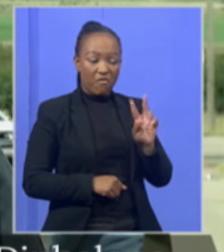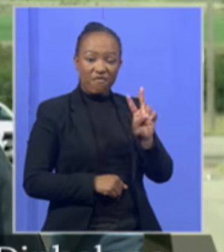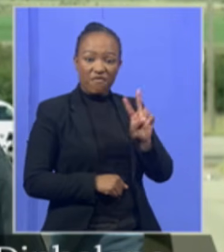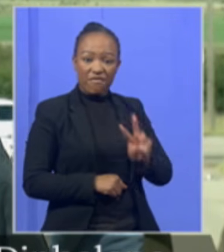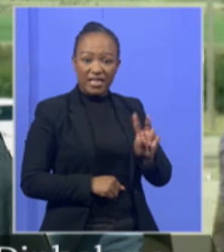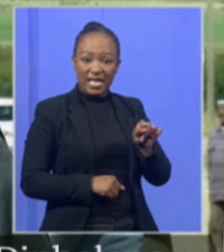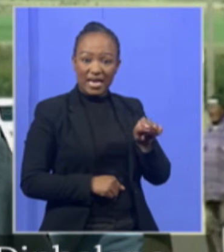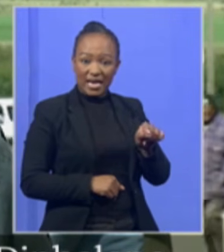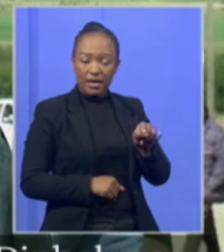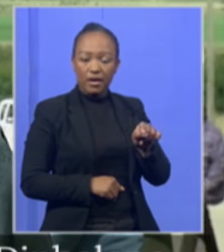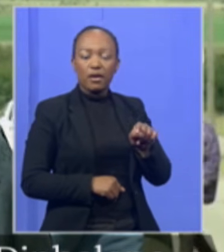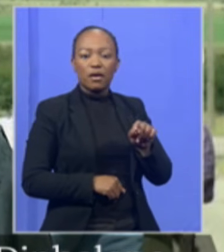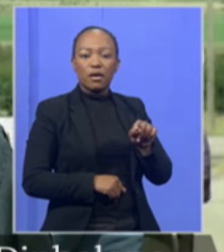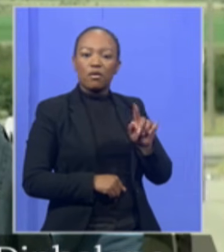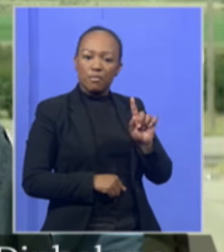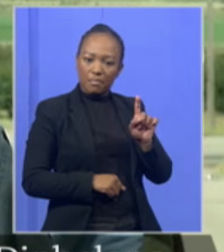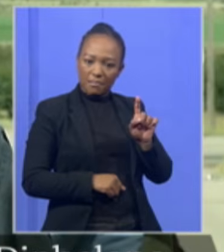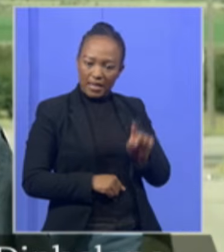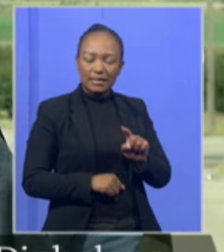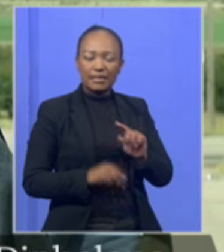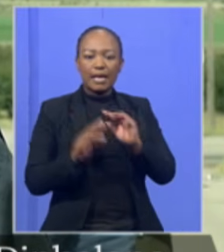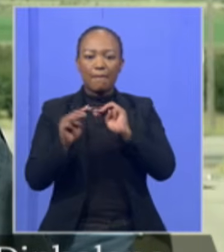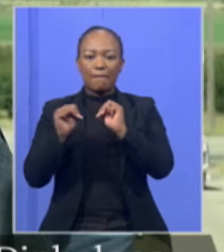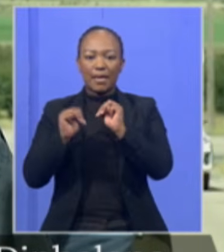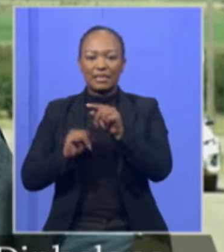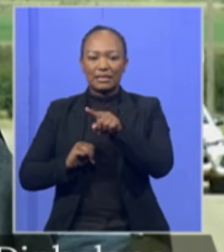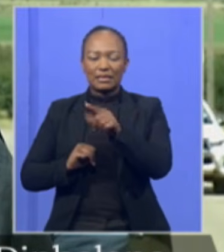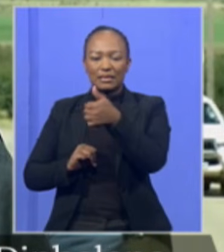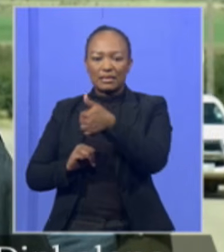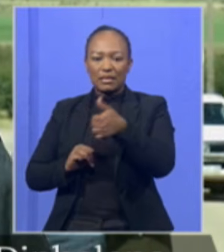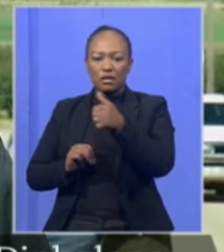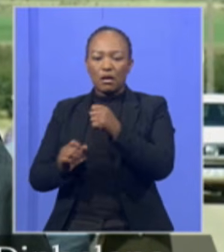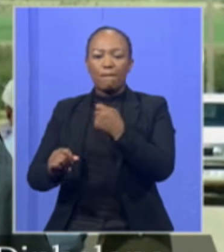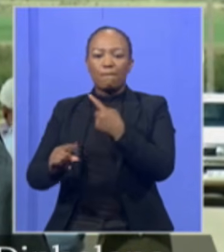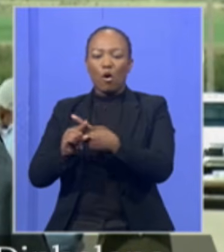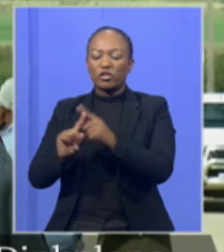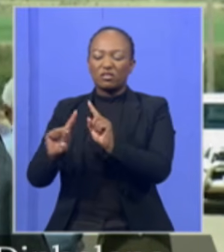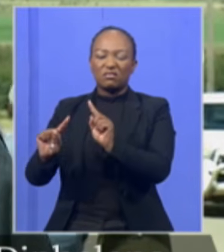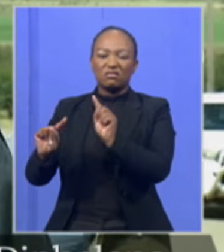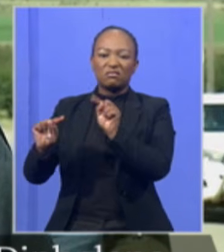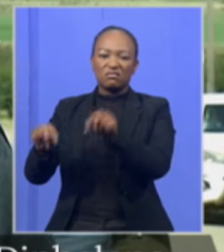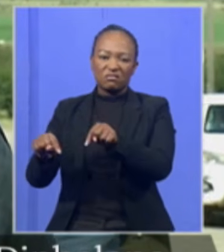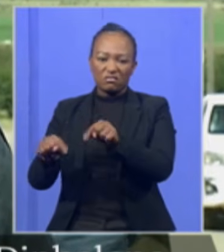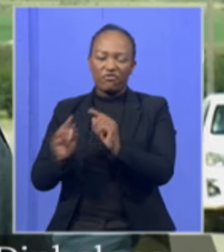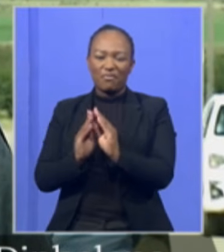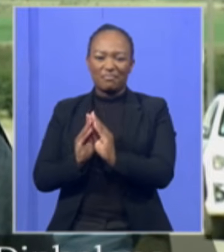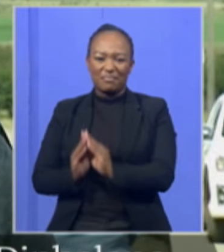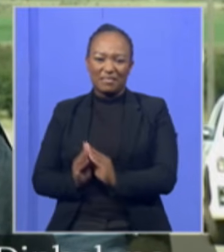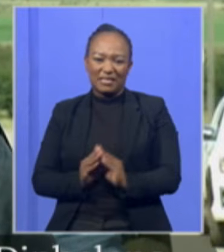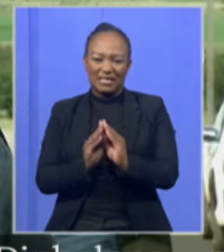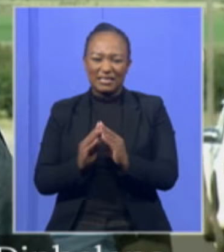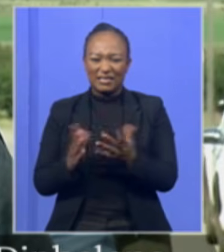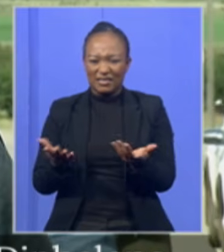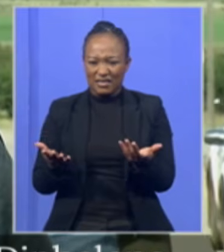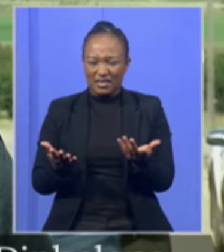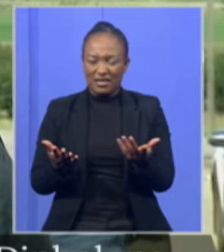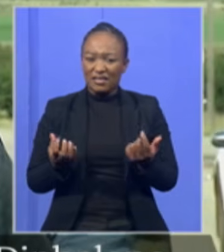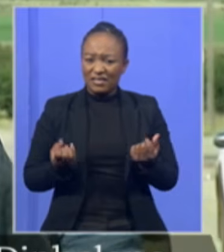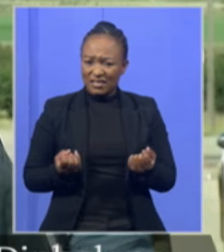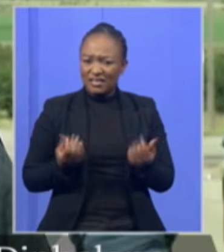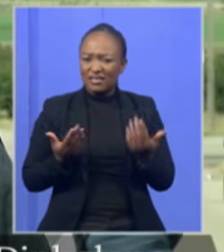you first need to engage with the management who's in Potchefstroom, usually engaged in meetings. So it makes service